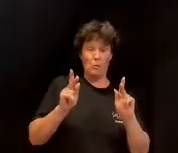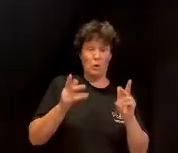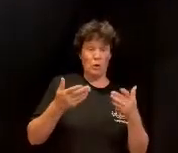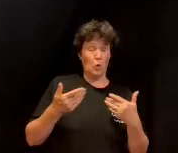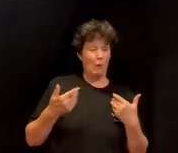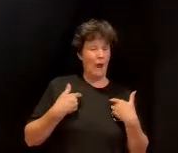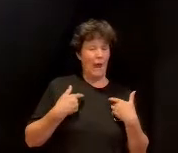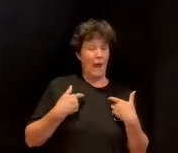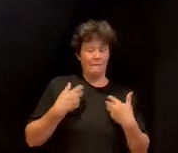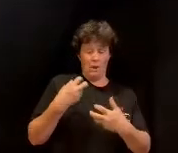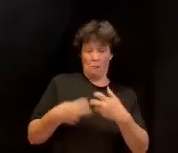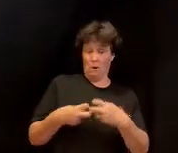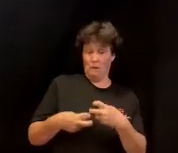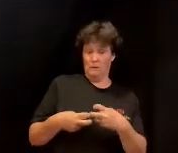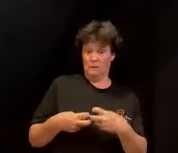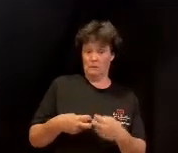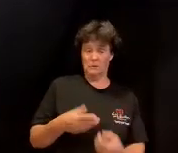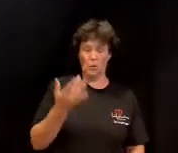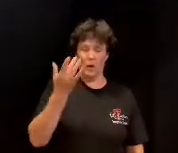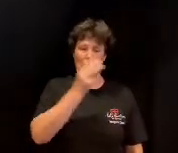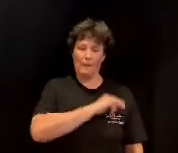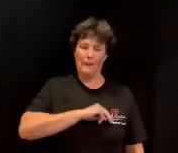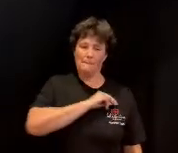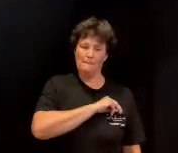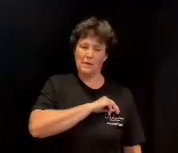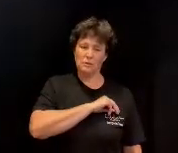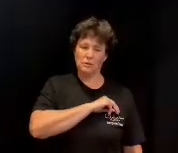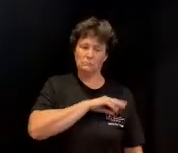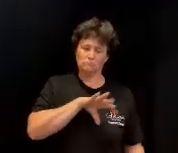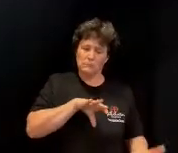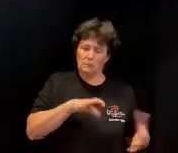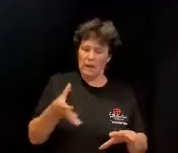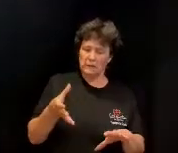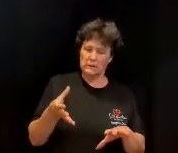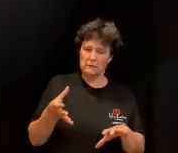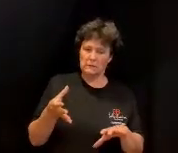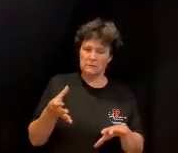Because the mission is messy.